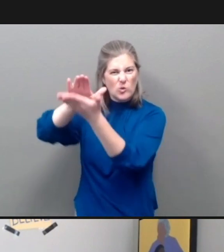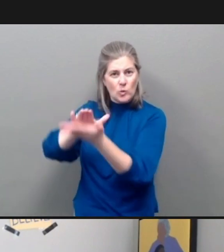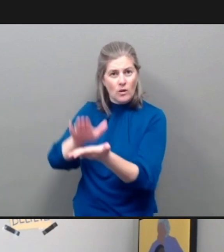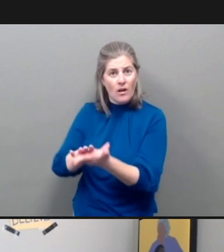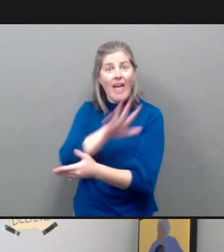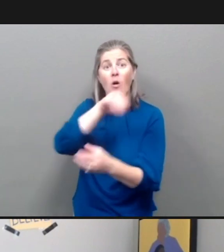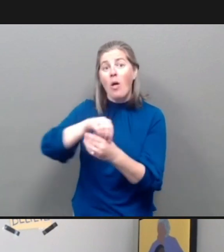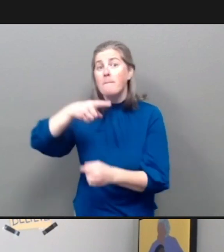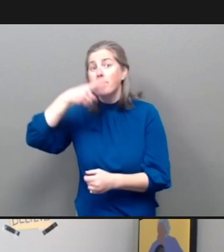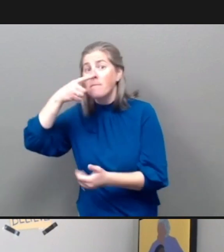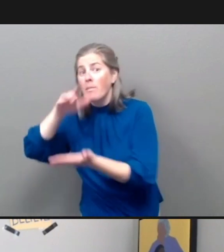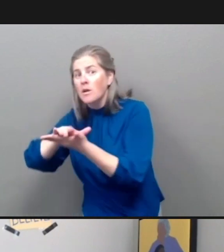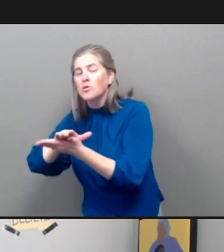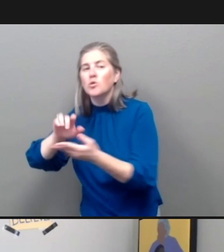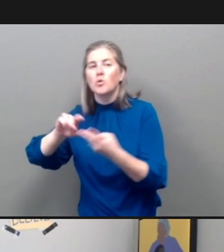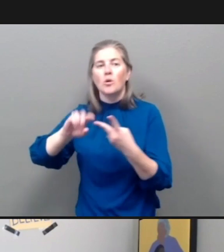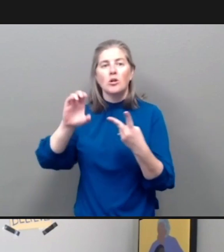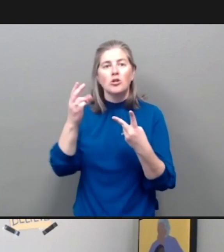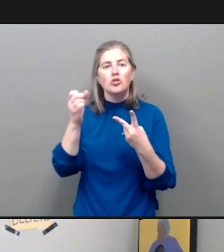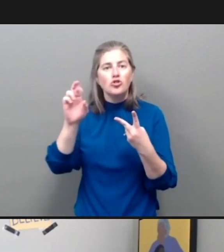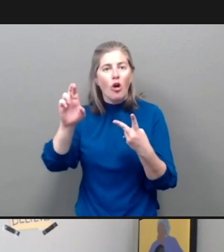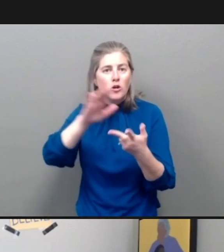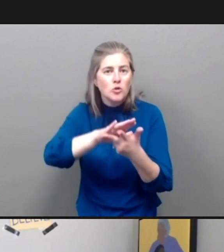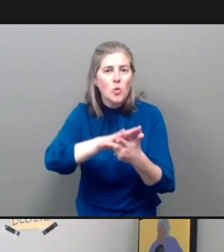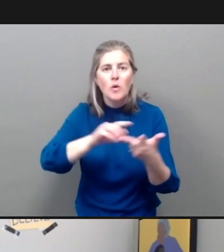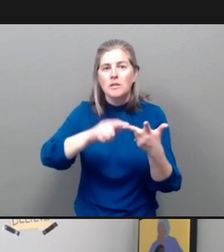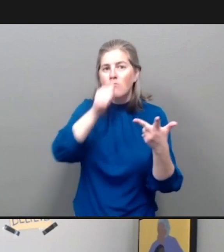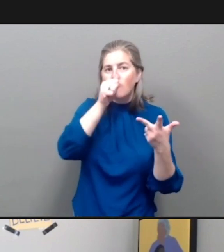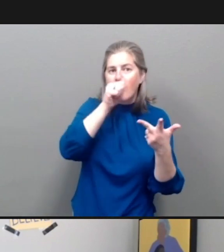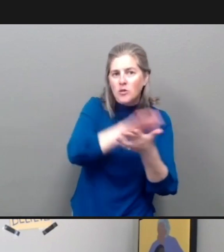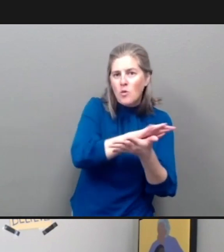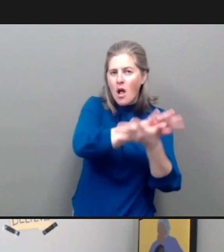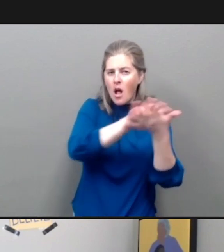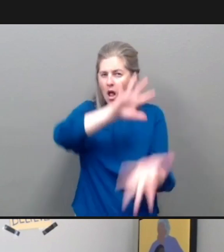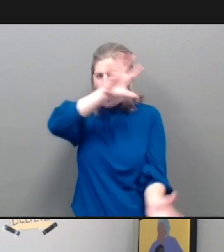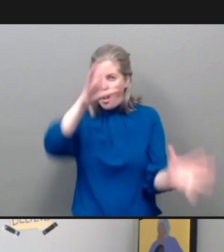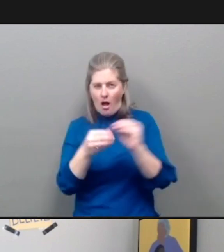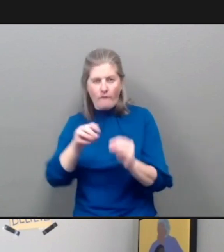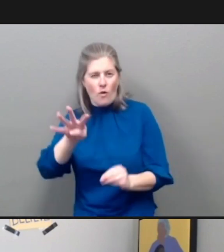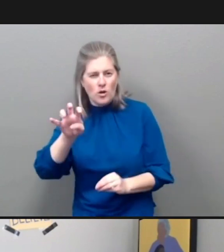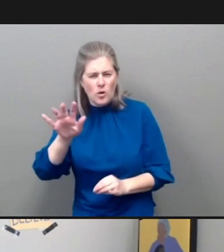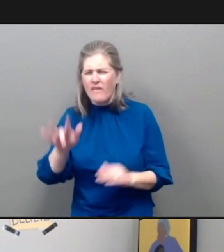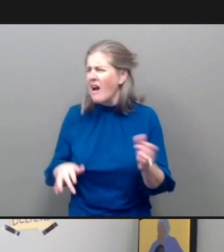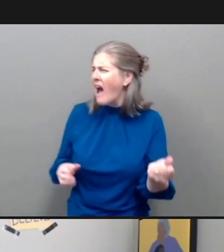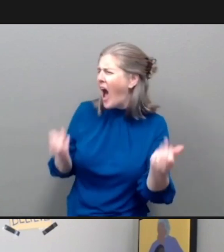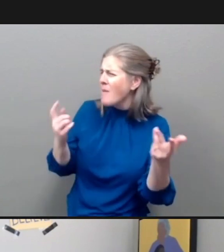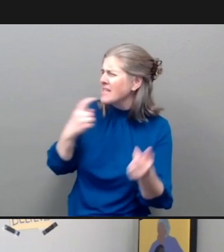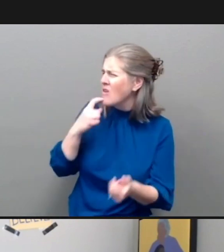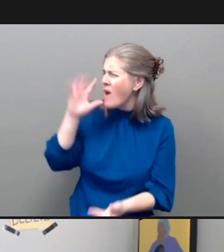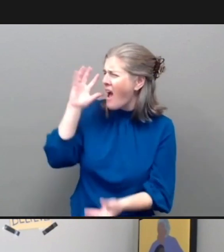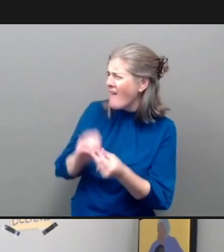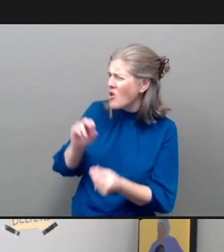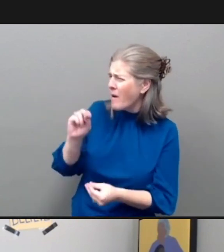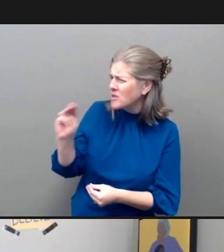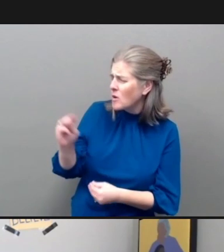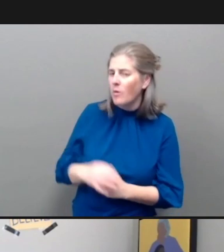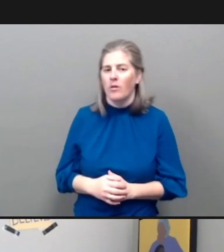public schools, charter schools, private schools. Thank you. Kurt, how many schools did you say we had in New